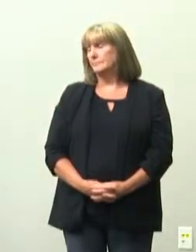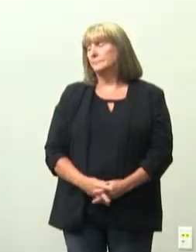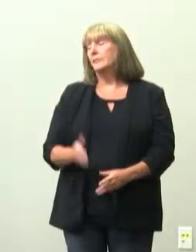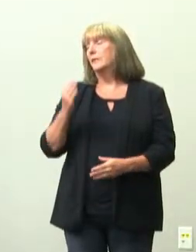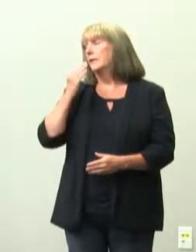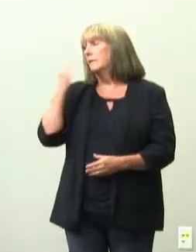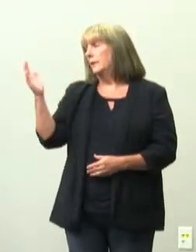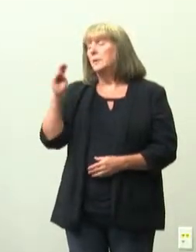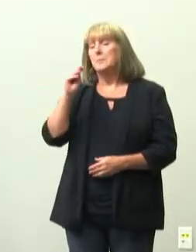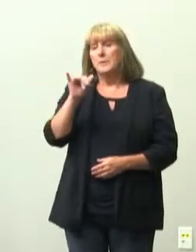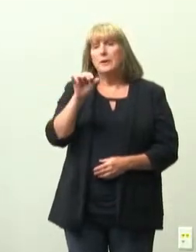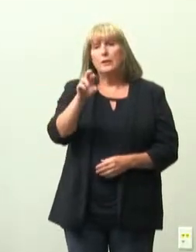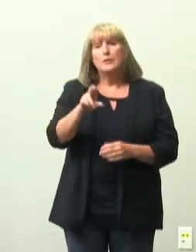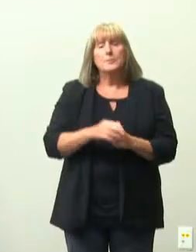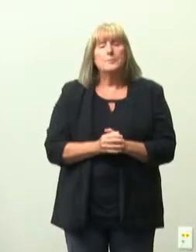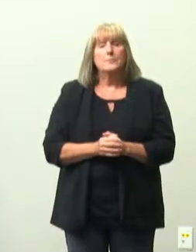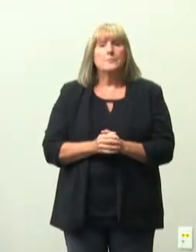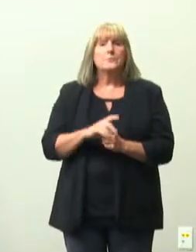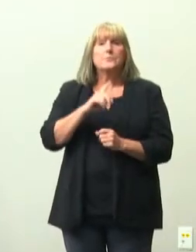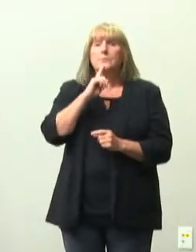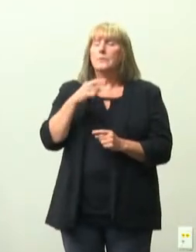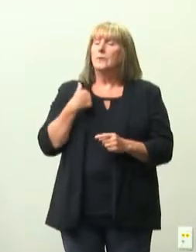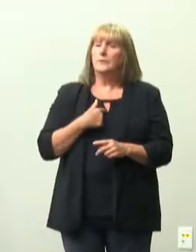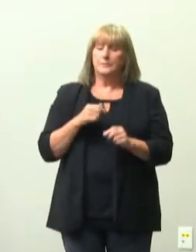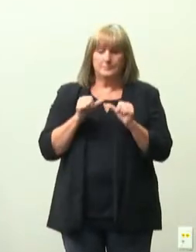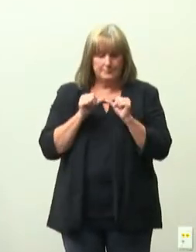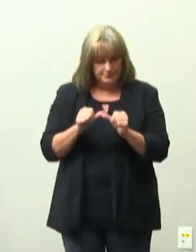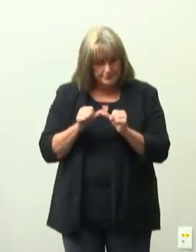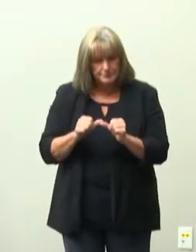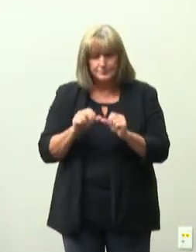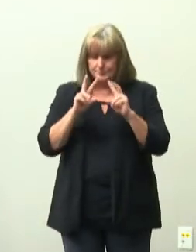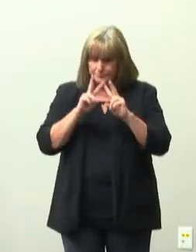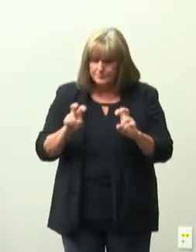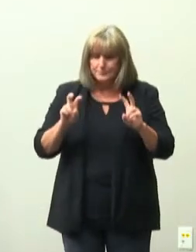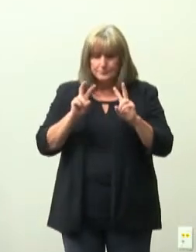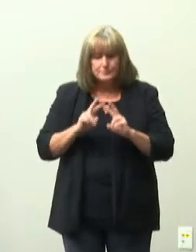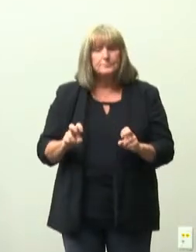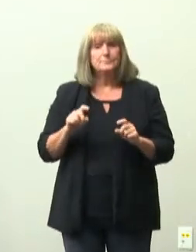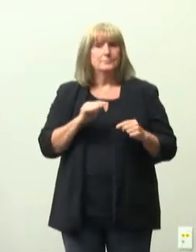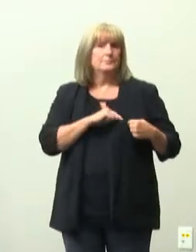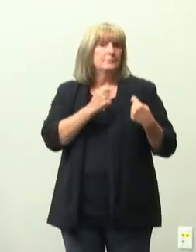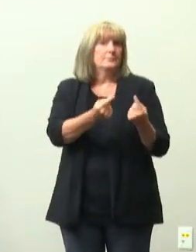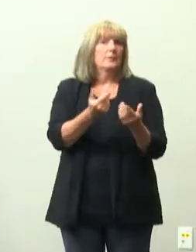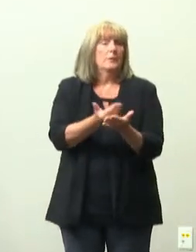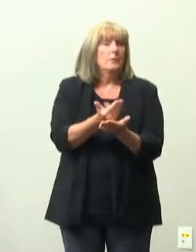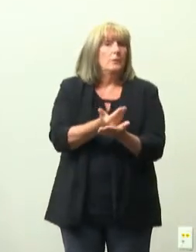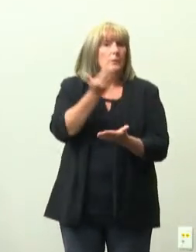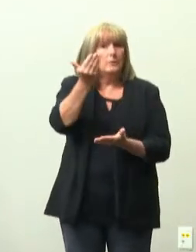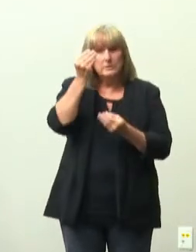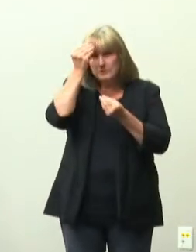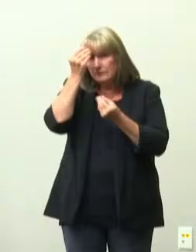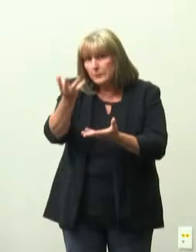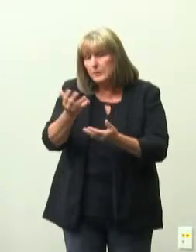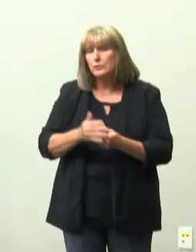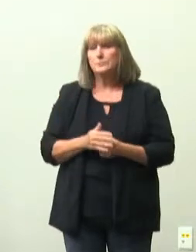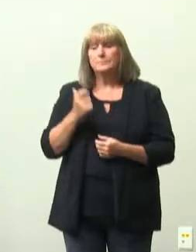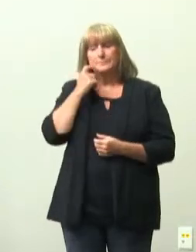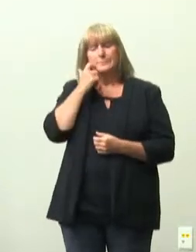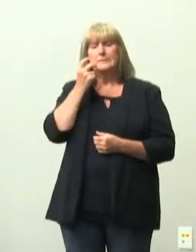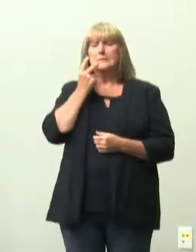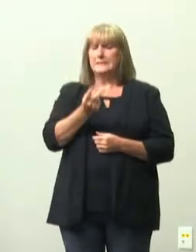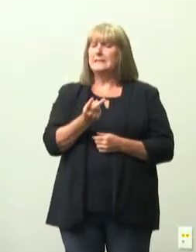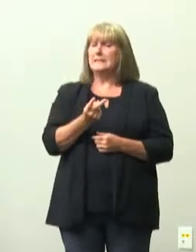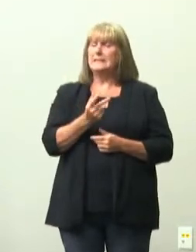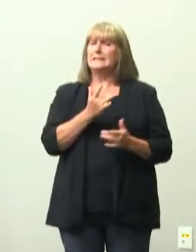Thank you, Mayor. We are continually analyzing the latest data, and recently we've seen some